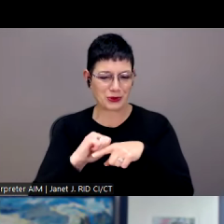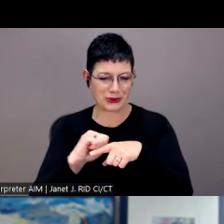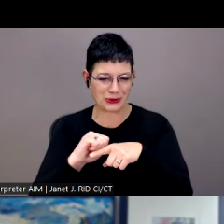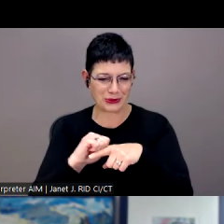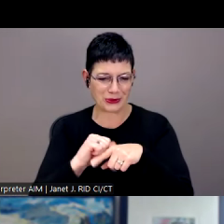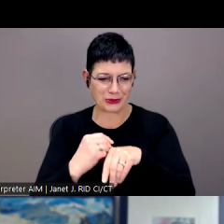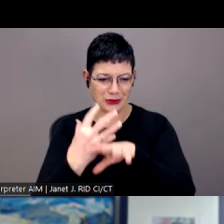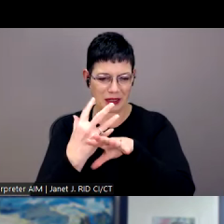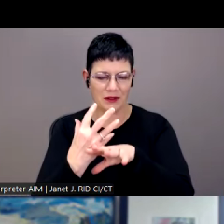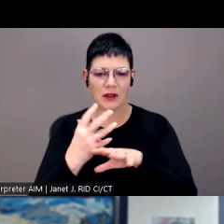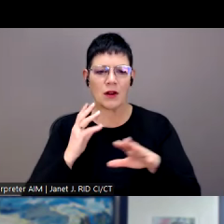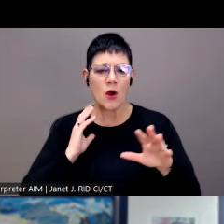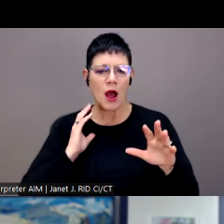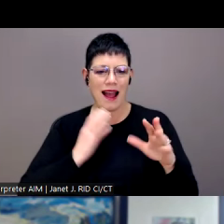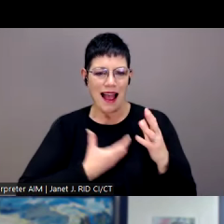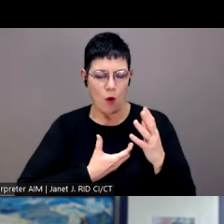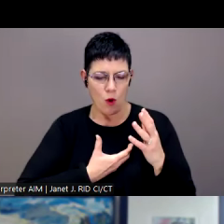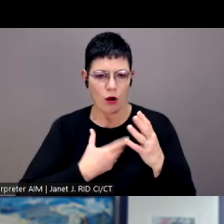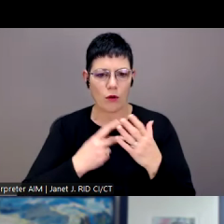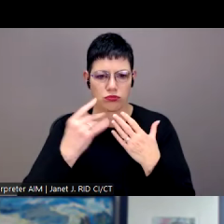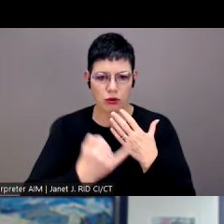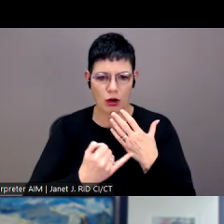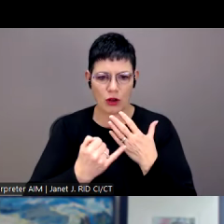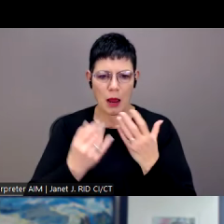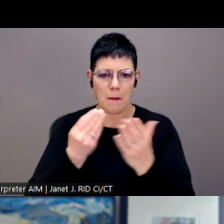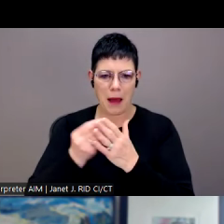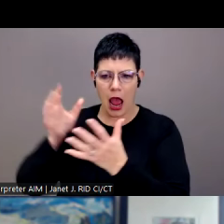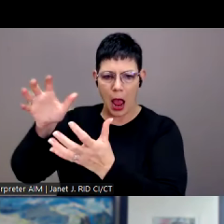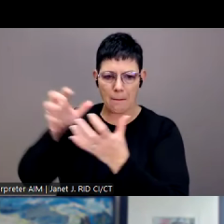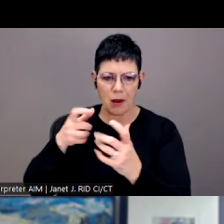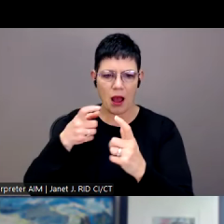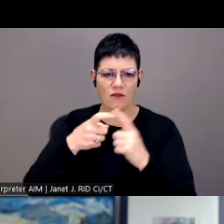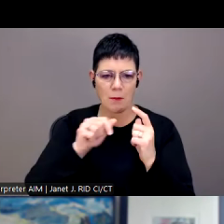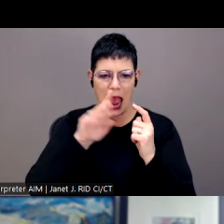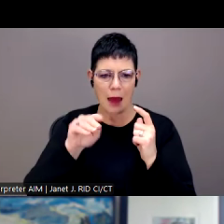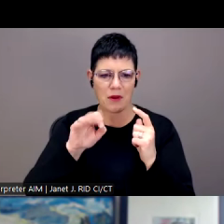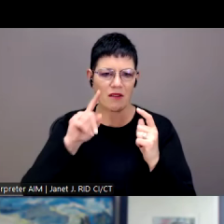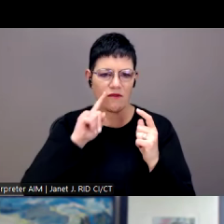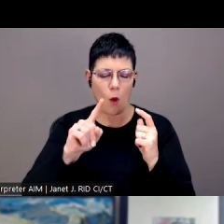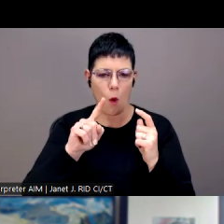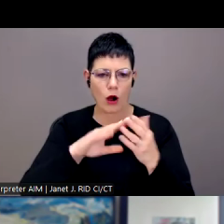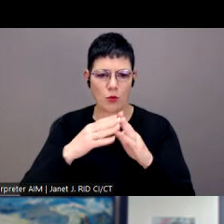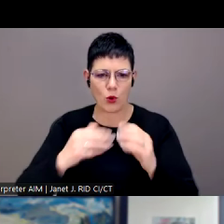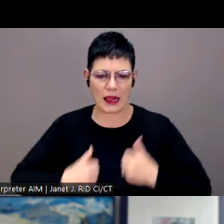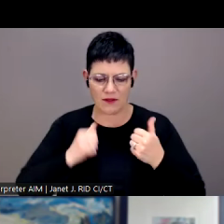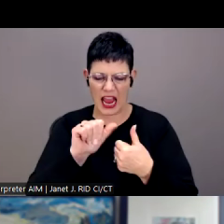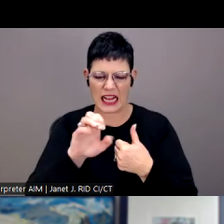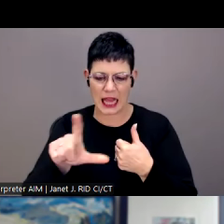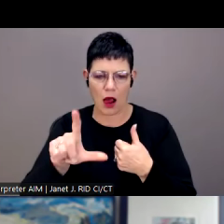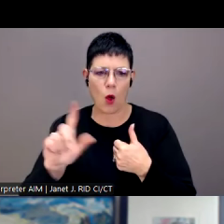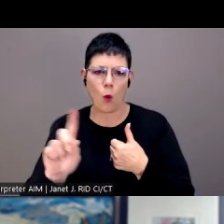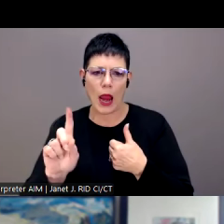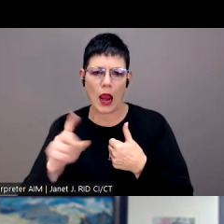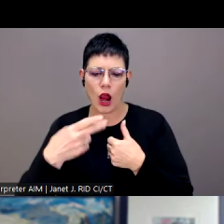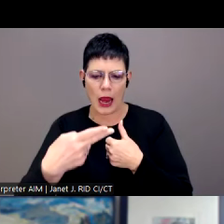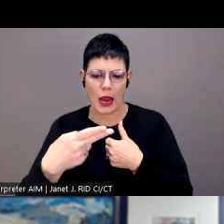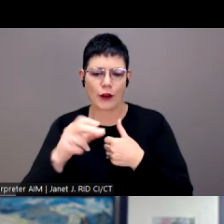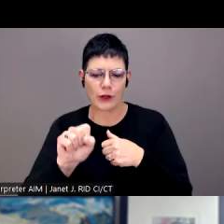a project funded by the Administration for Community Living. We are administered at the Human